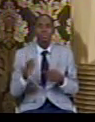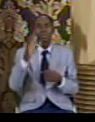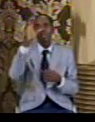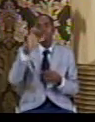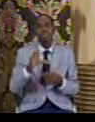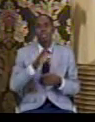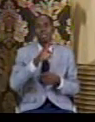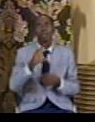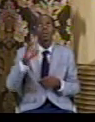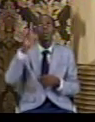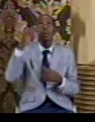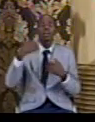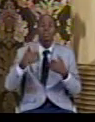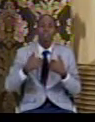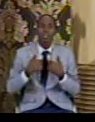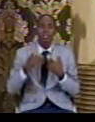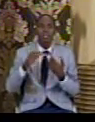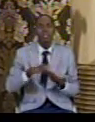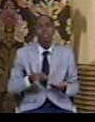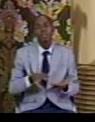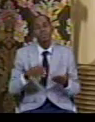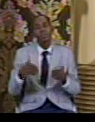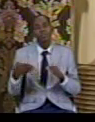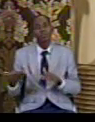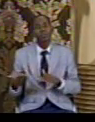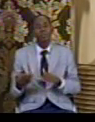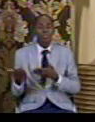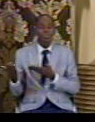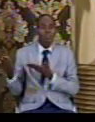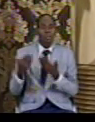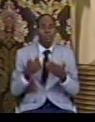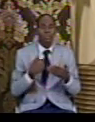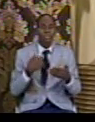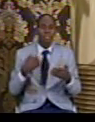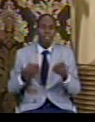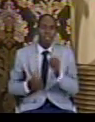nearer, where thou hast died.